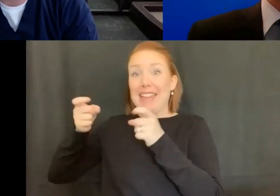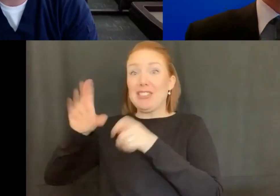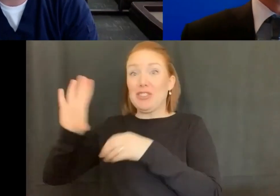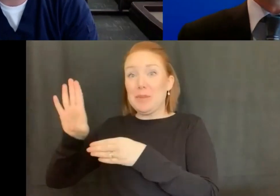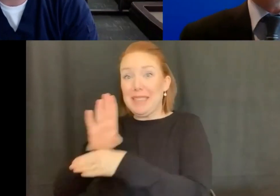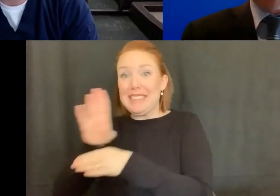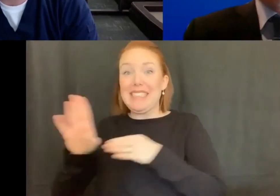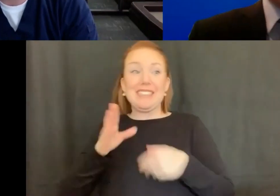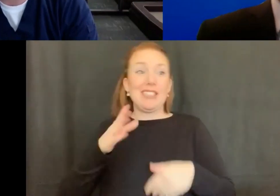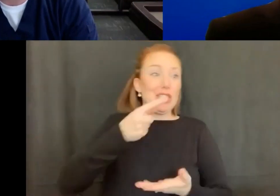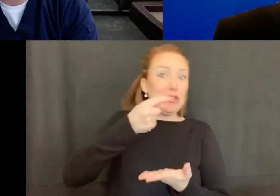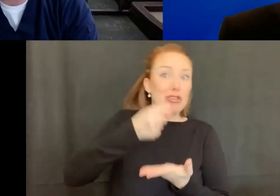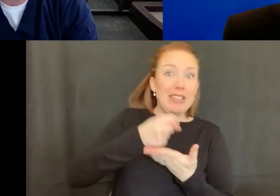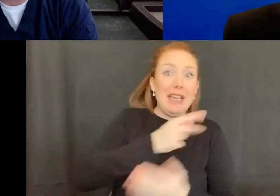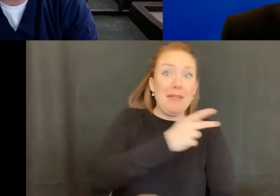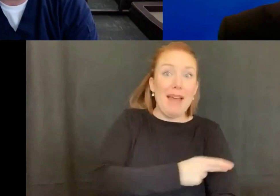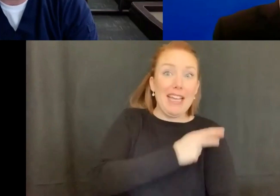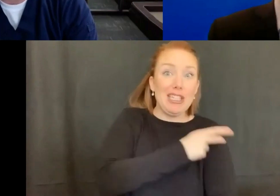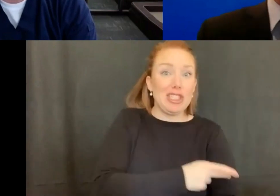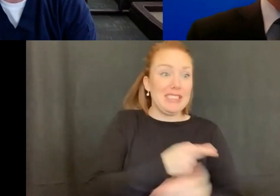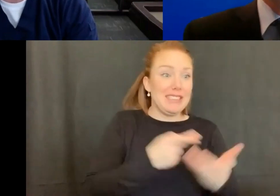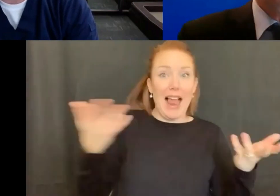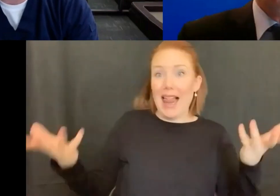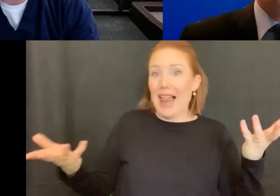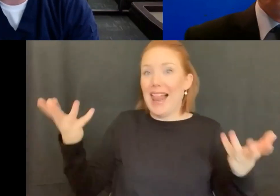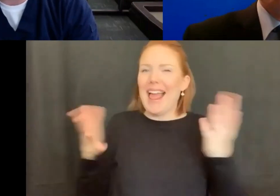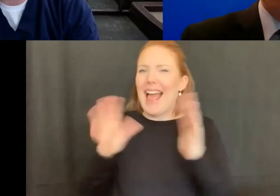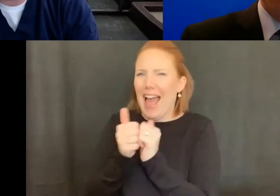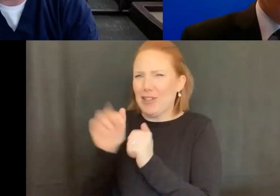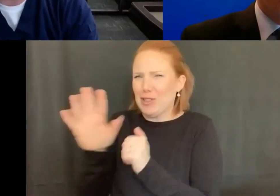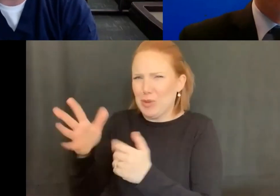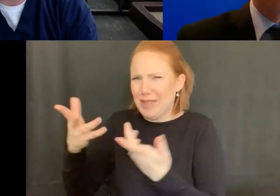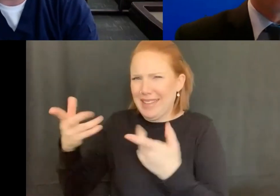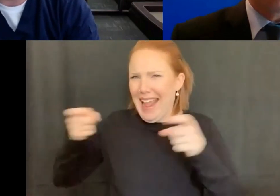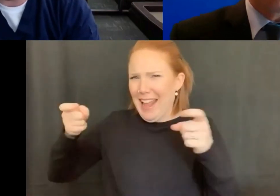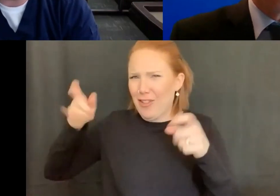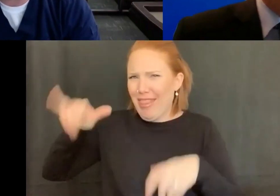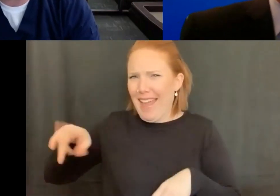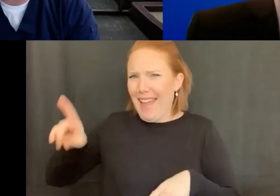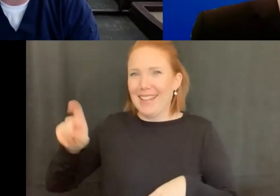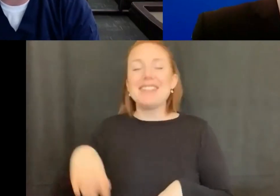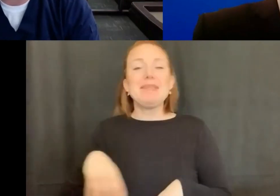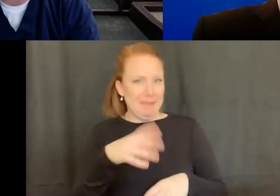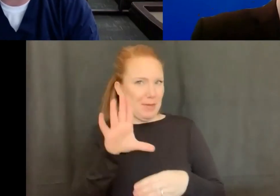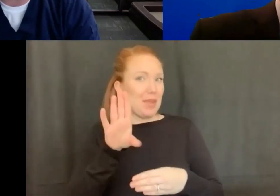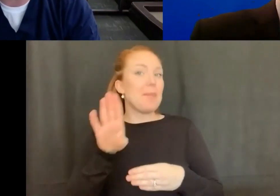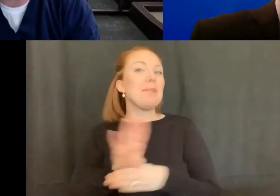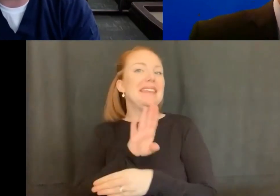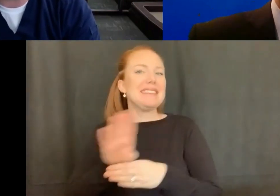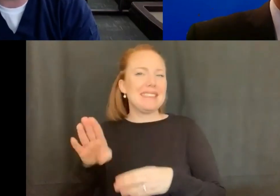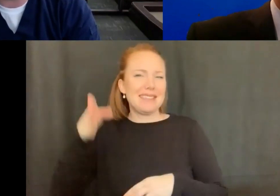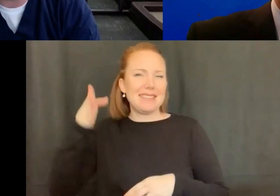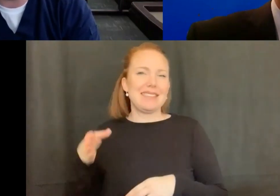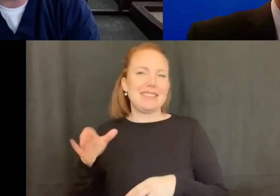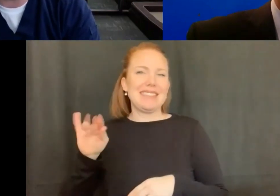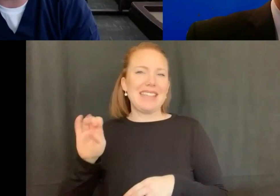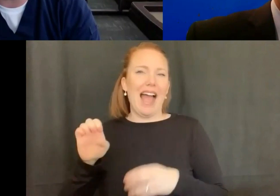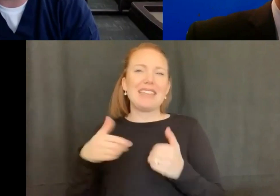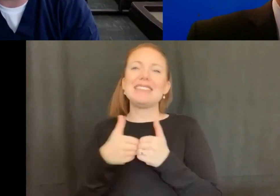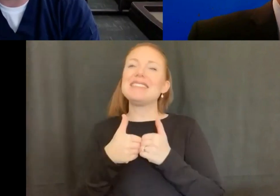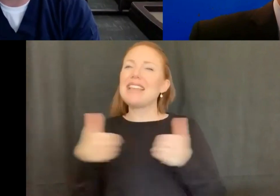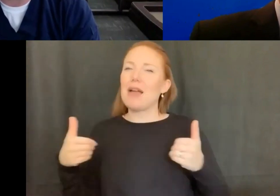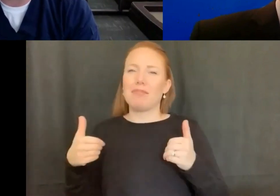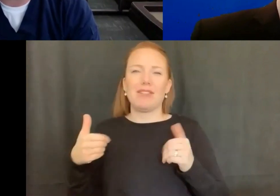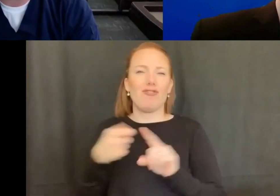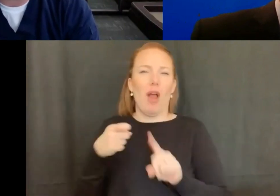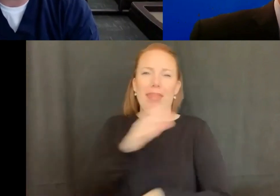How do you juggle that? And we'll get to some of your questions shortly. Go ahead. the business side of things is totally separate from the clinical side